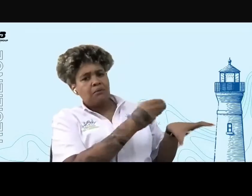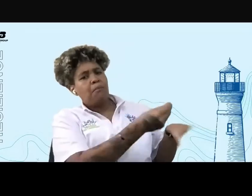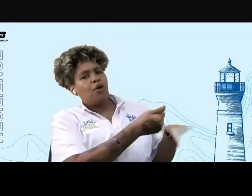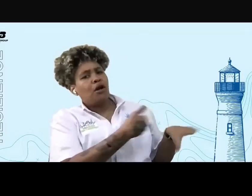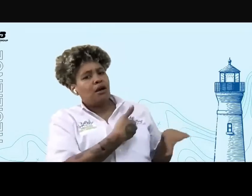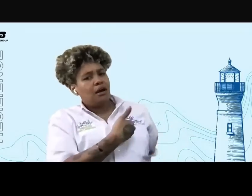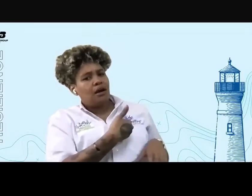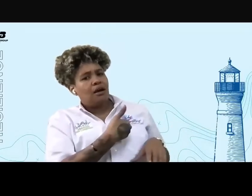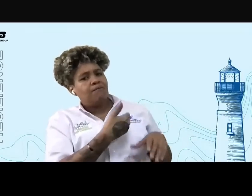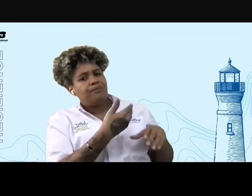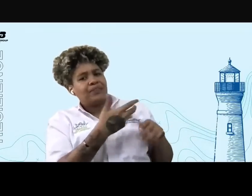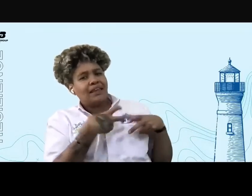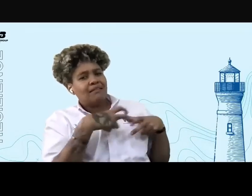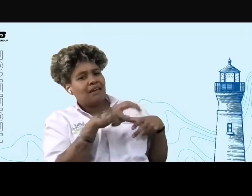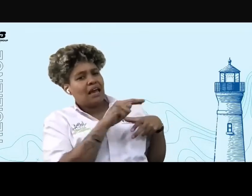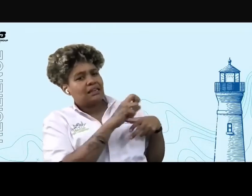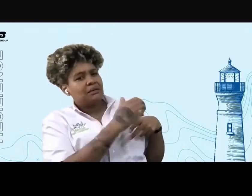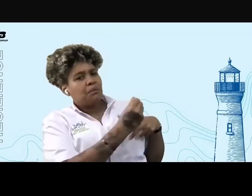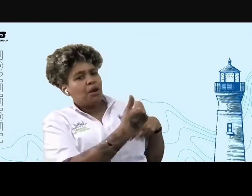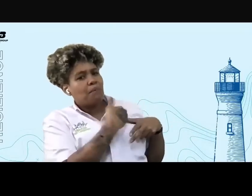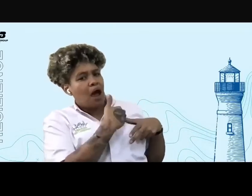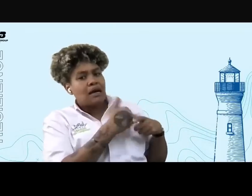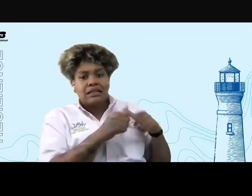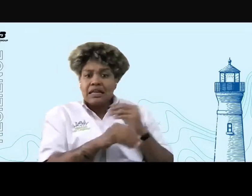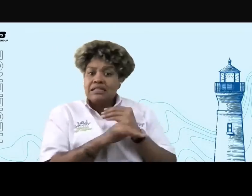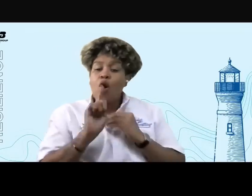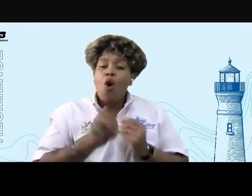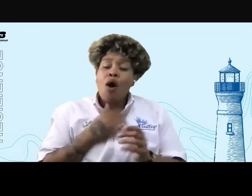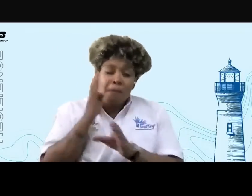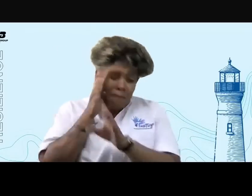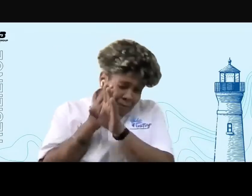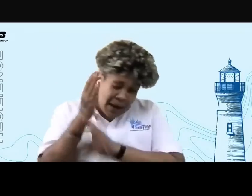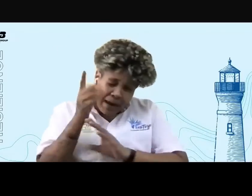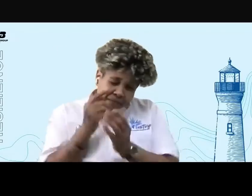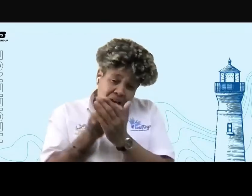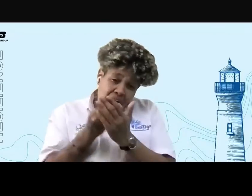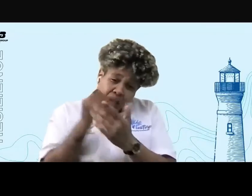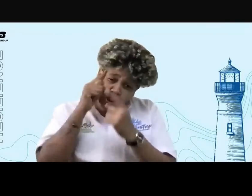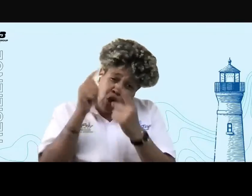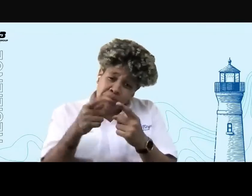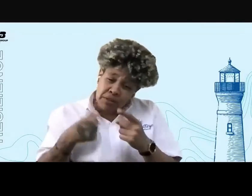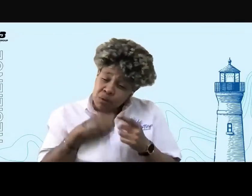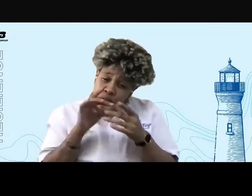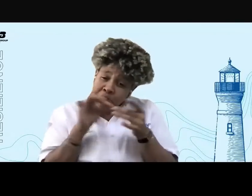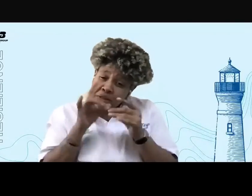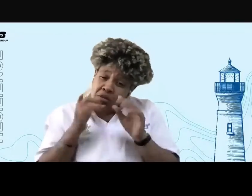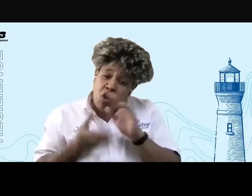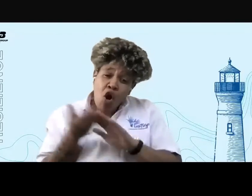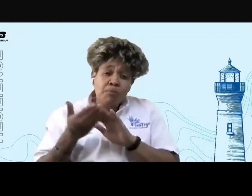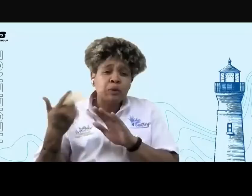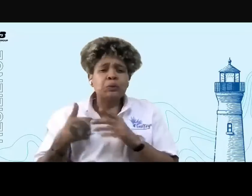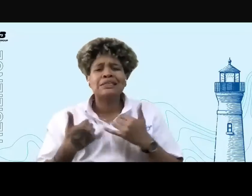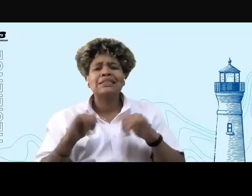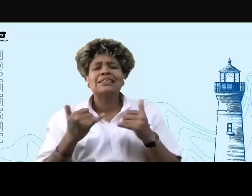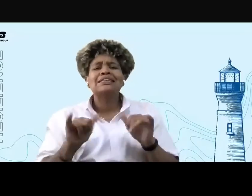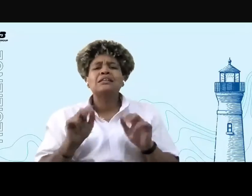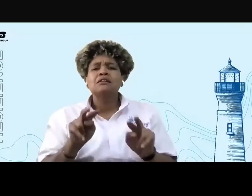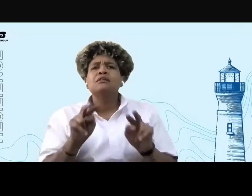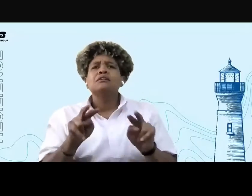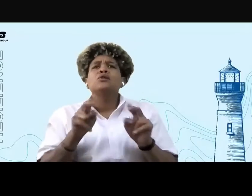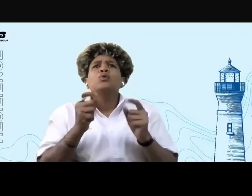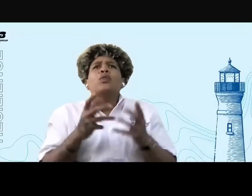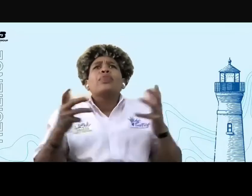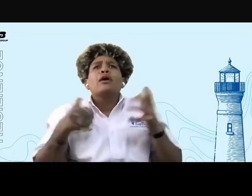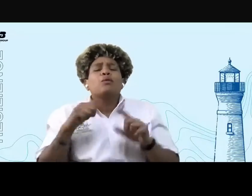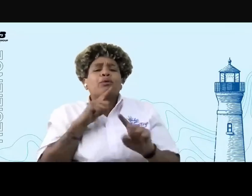our primary financial objective as we speak. Operationally, we continue to do the things that